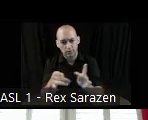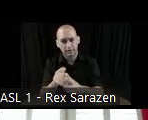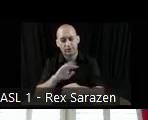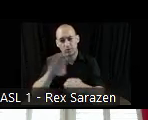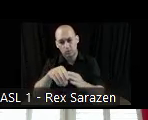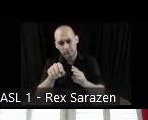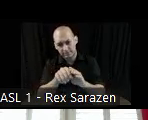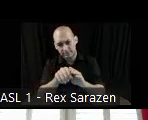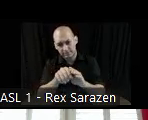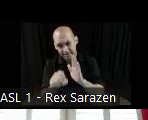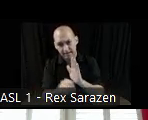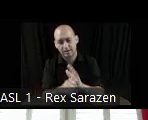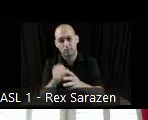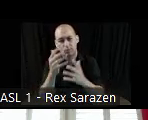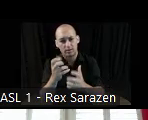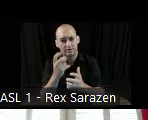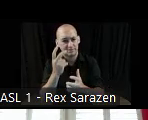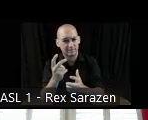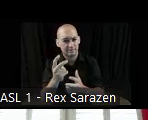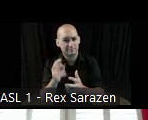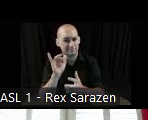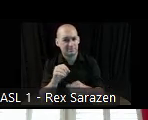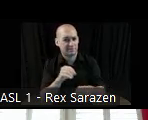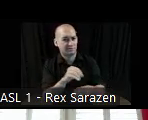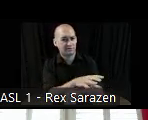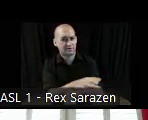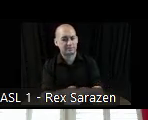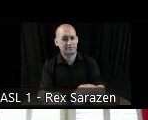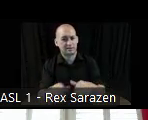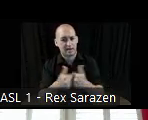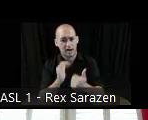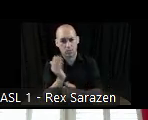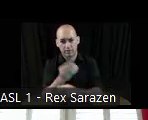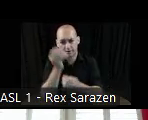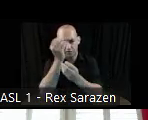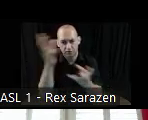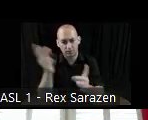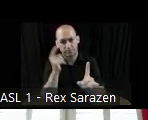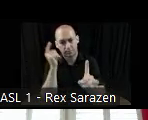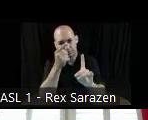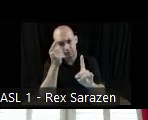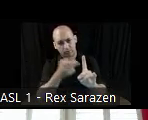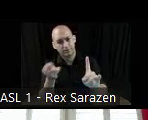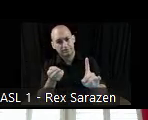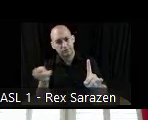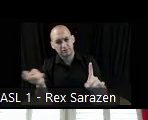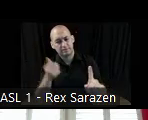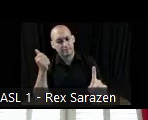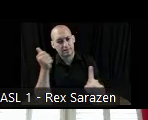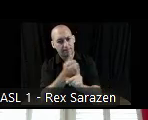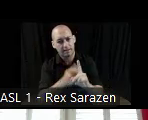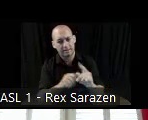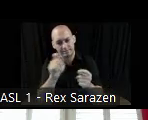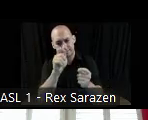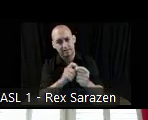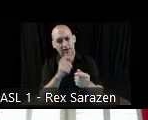to see, and that really affects what we can inform prioritizing around resources. It really impacts exactly what